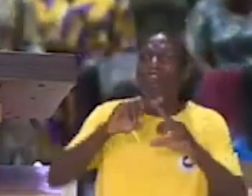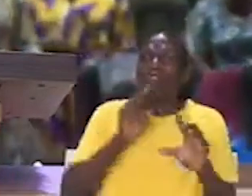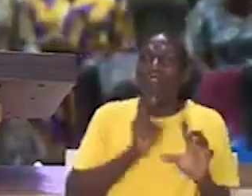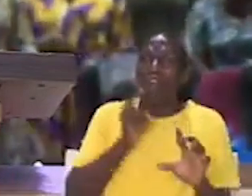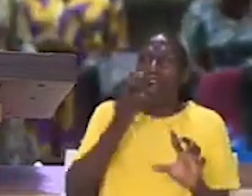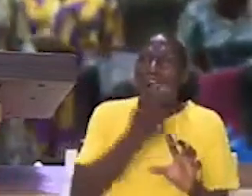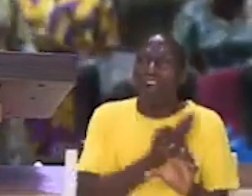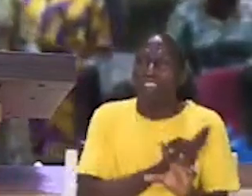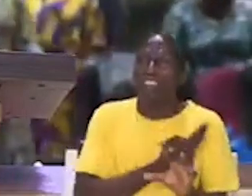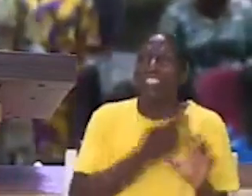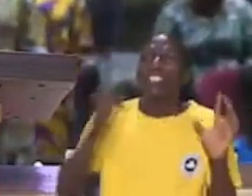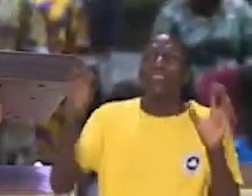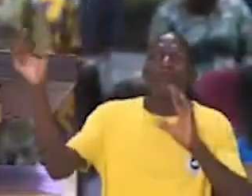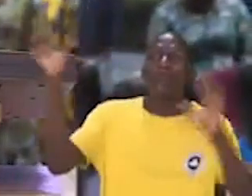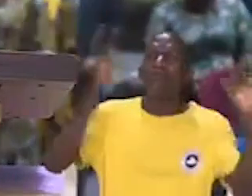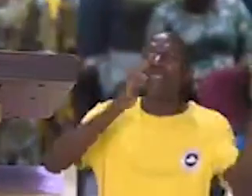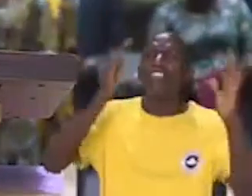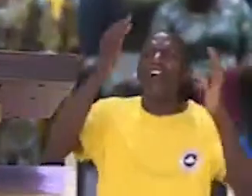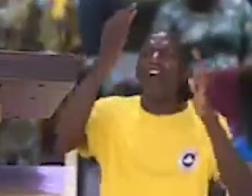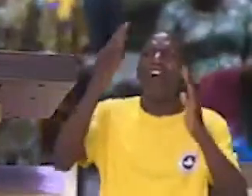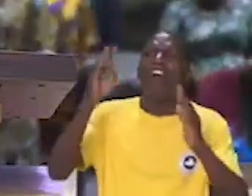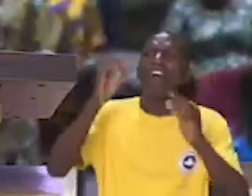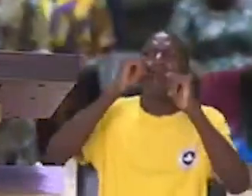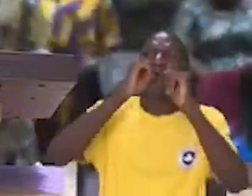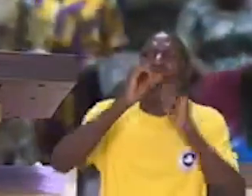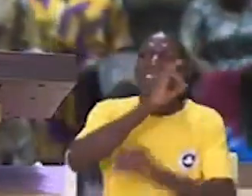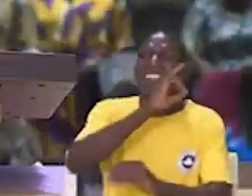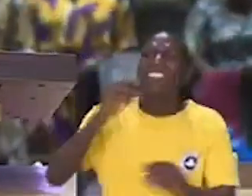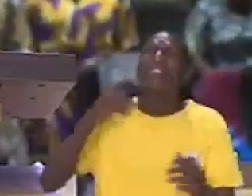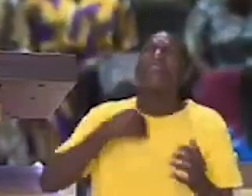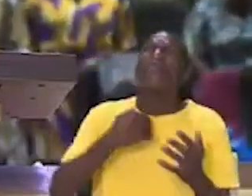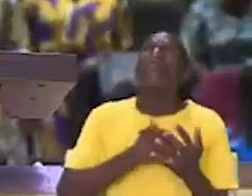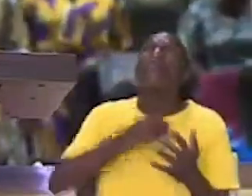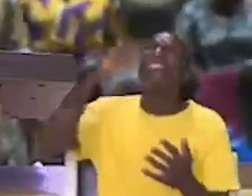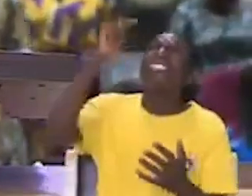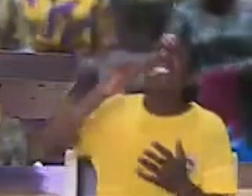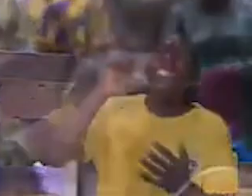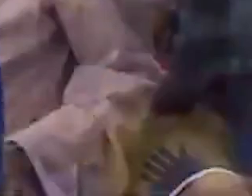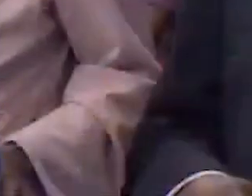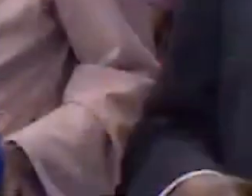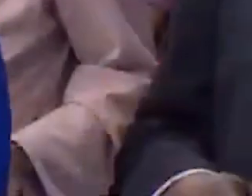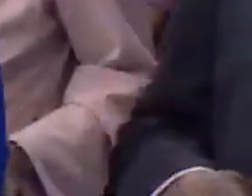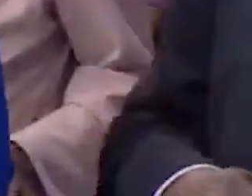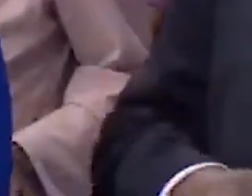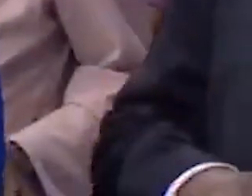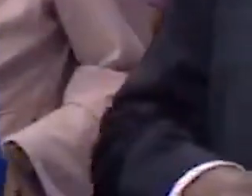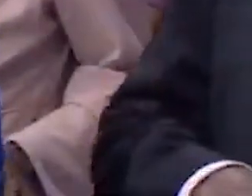of blessing. We need your blessing.